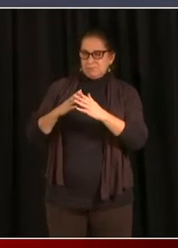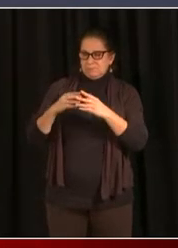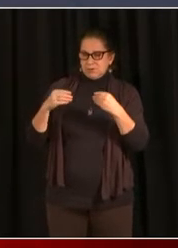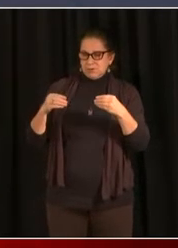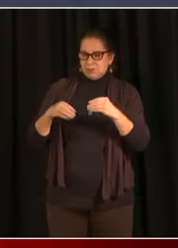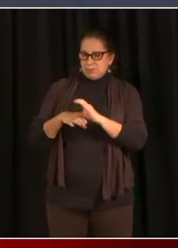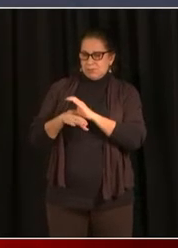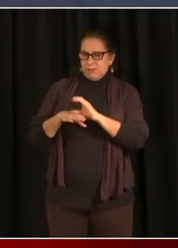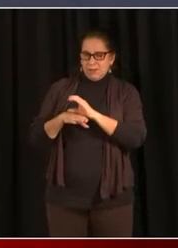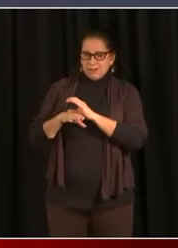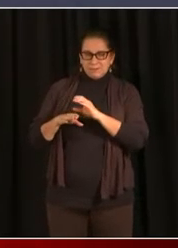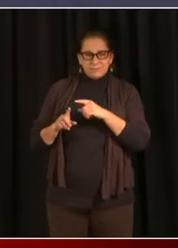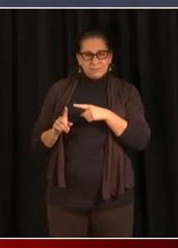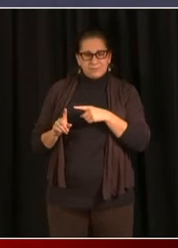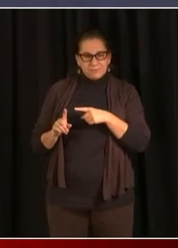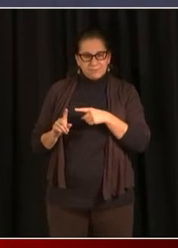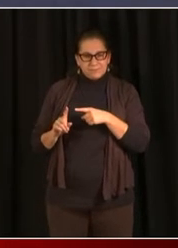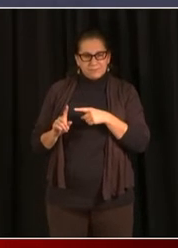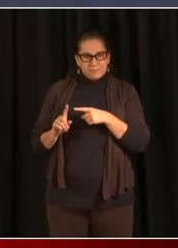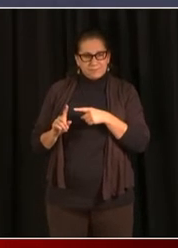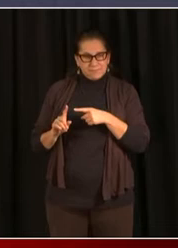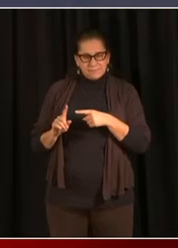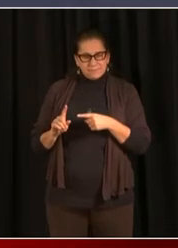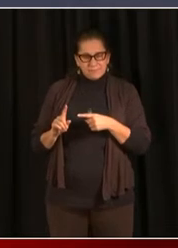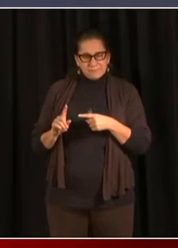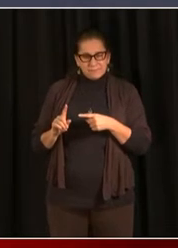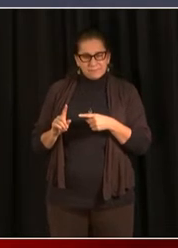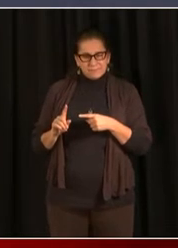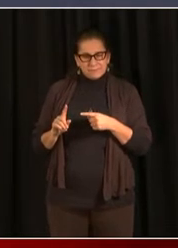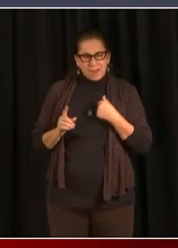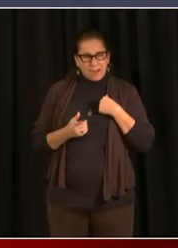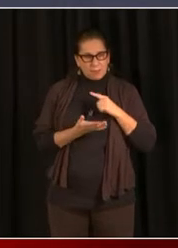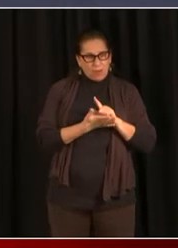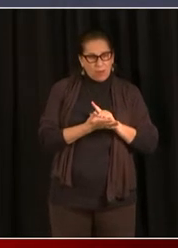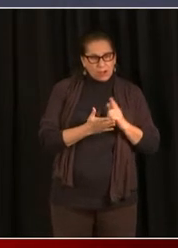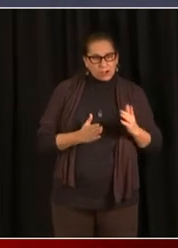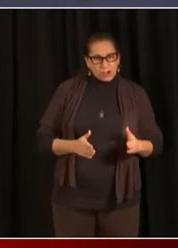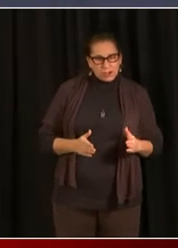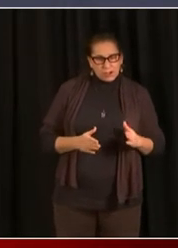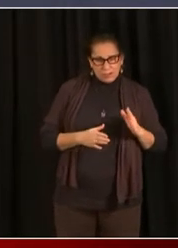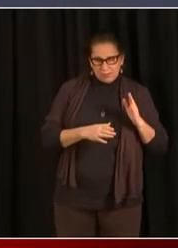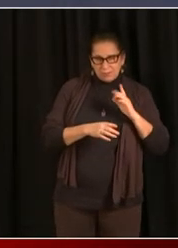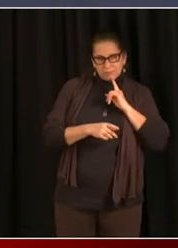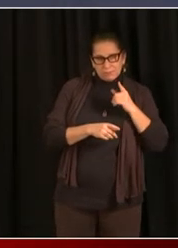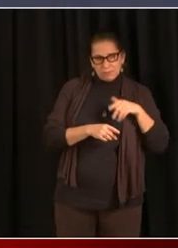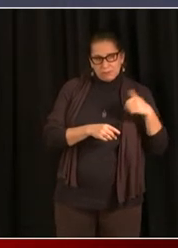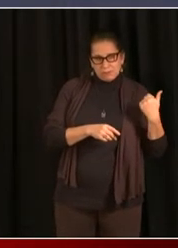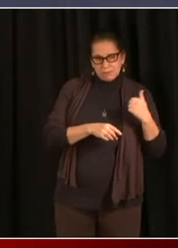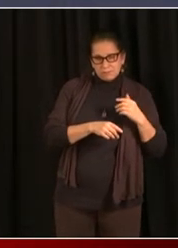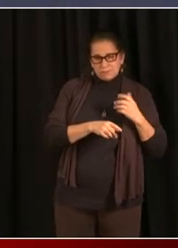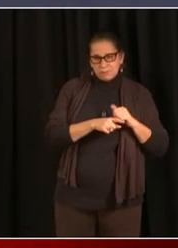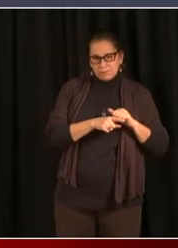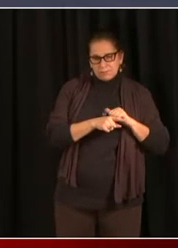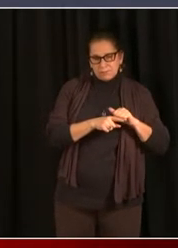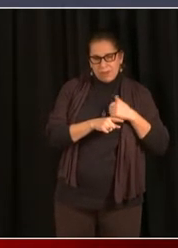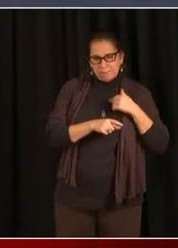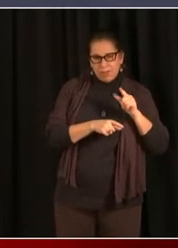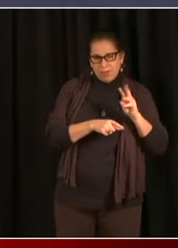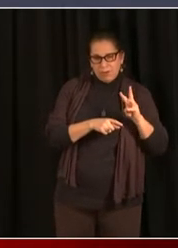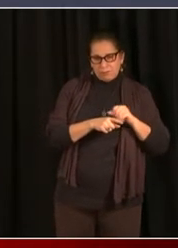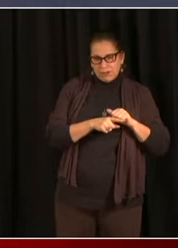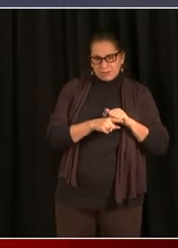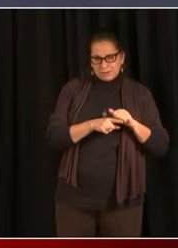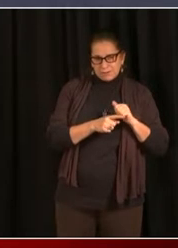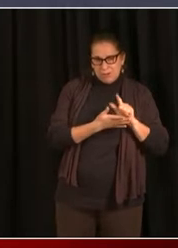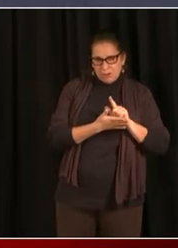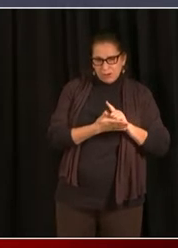And then, because I am an attorney and I attended American University at that time. Then back to my country, Venezuela, which